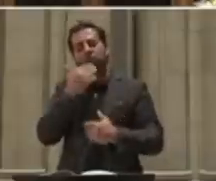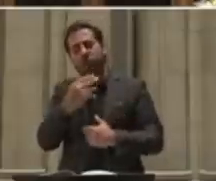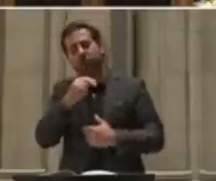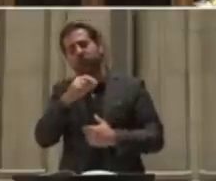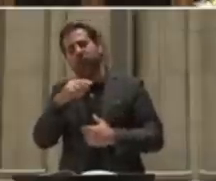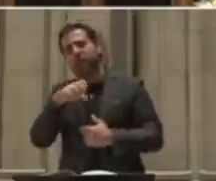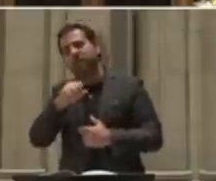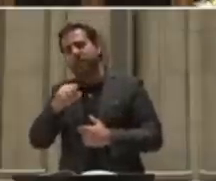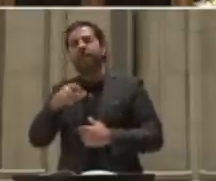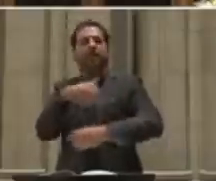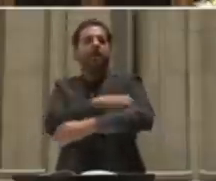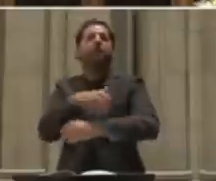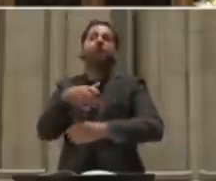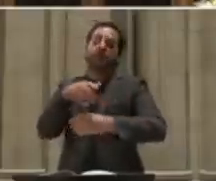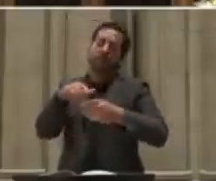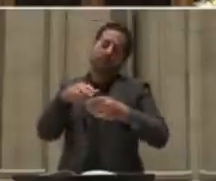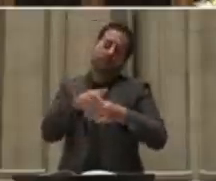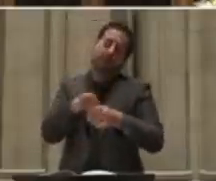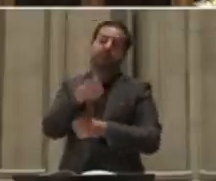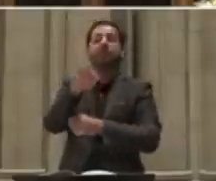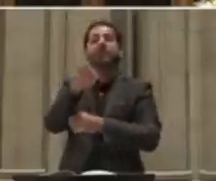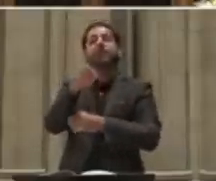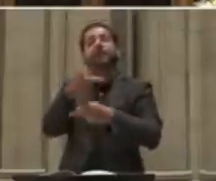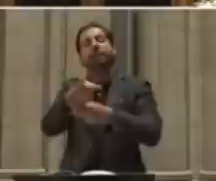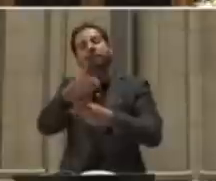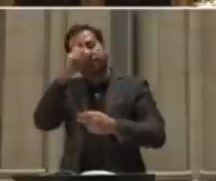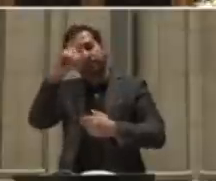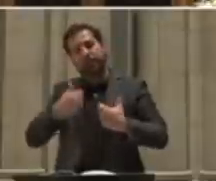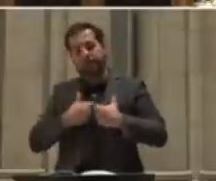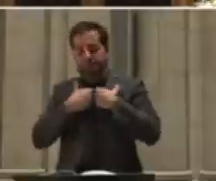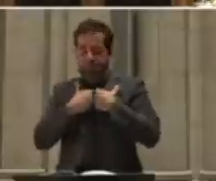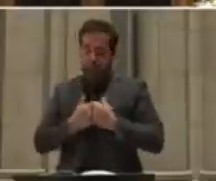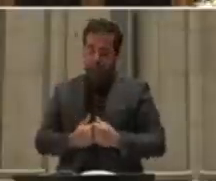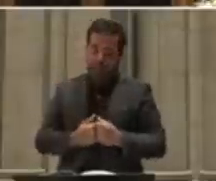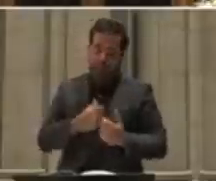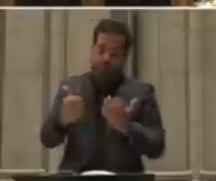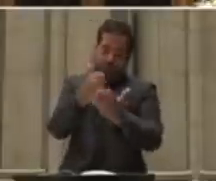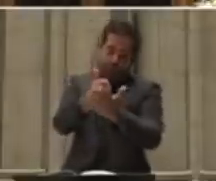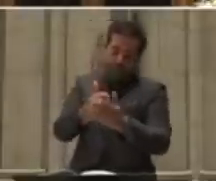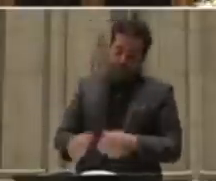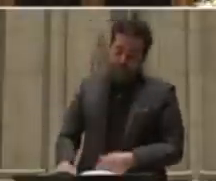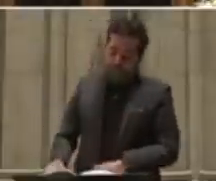and by the power of the Holy Spirit, keep you in eternal life. Amen.